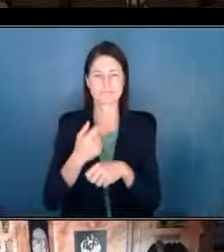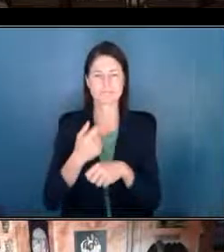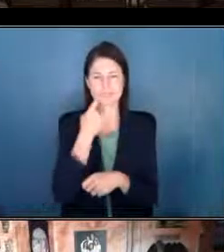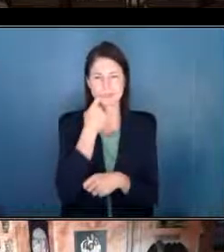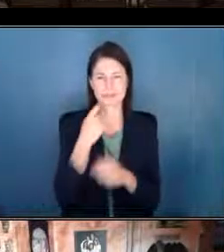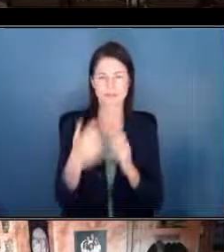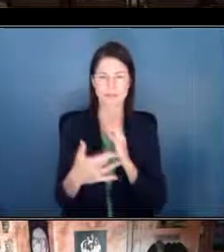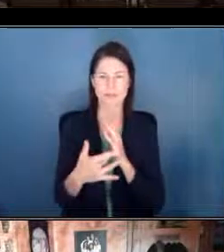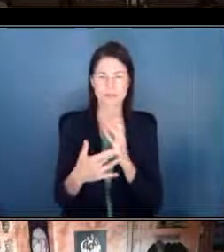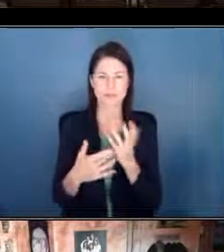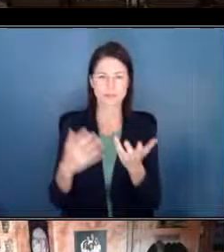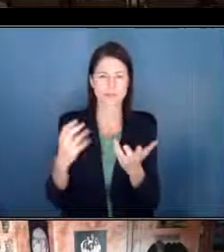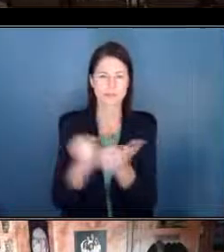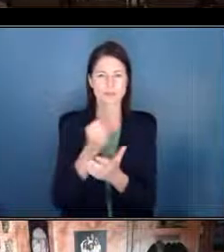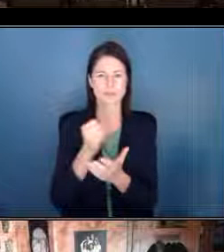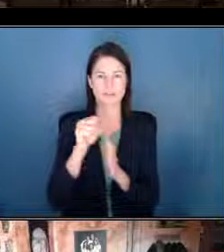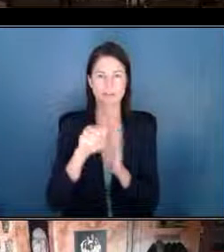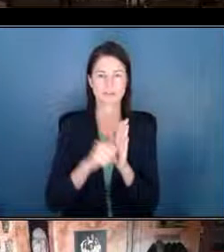goals. Next slide.